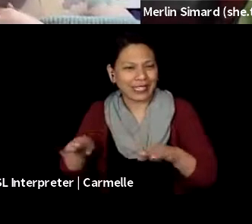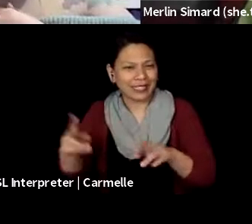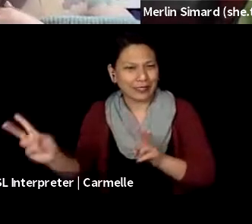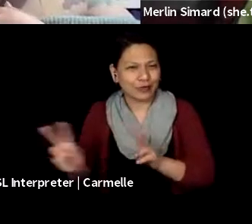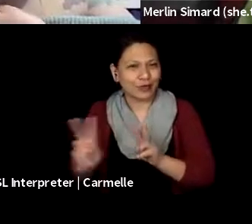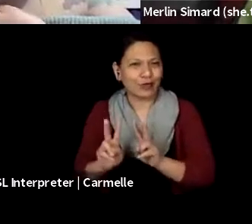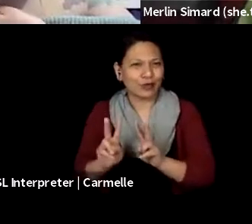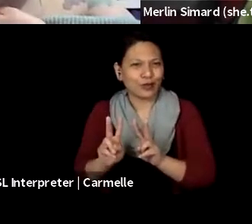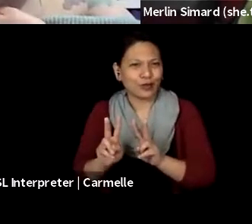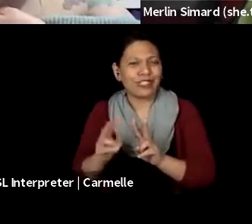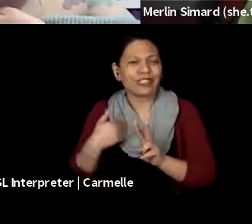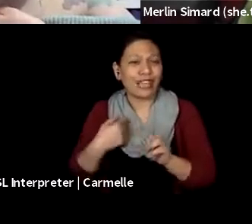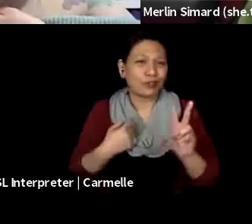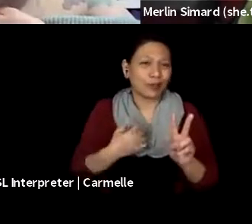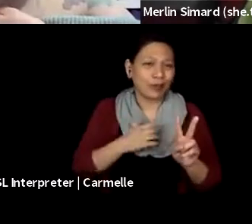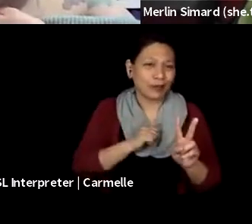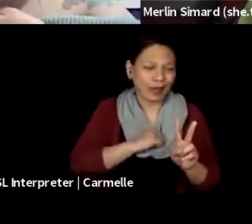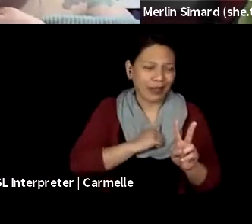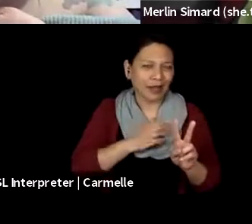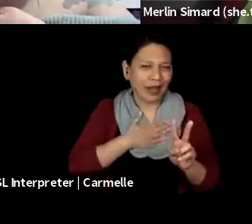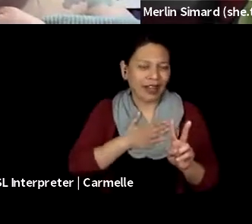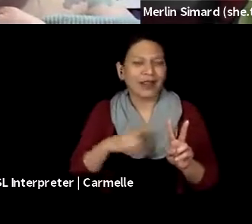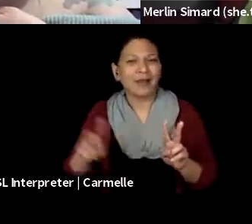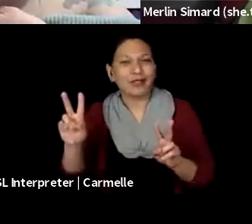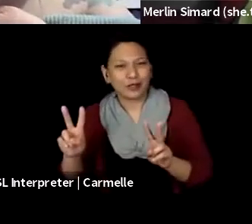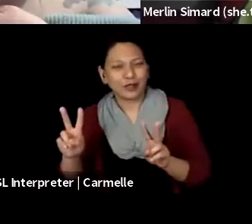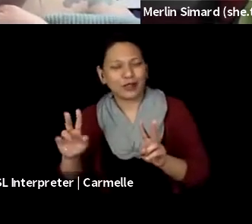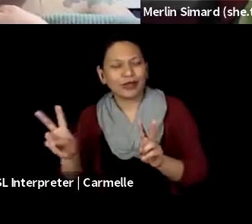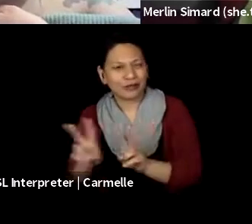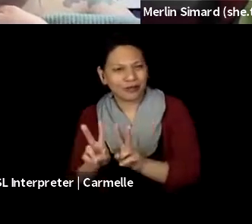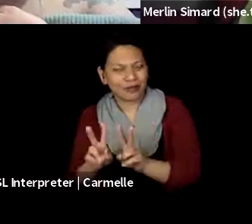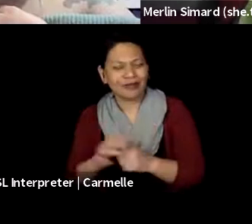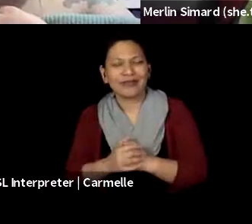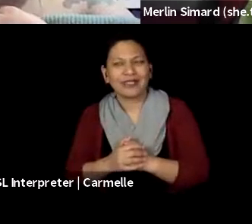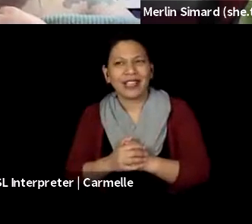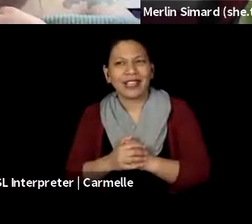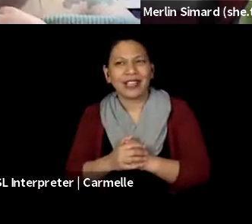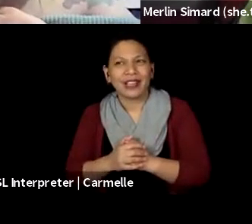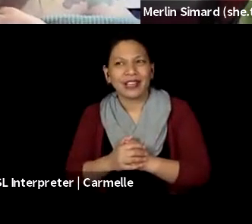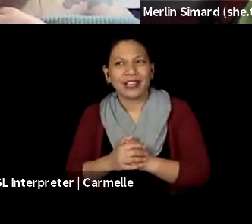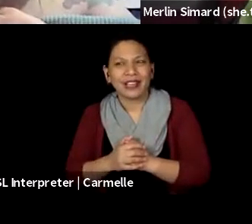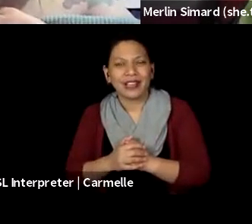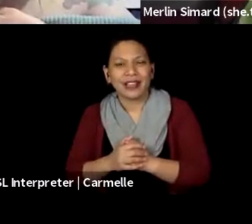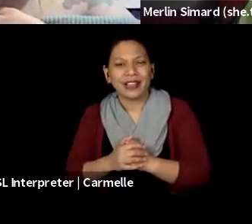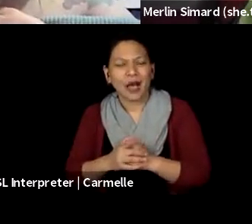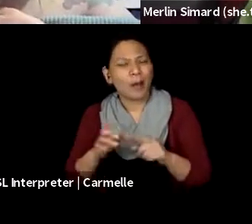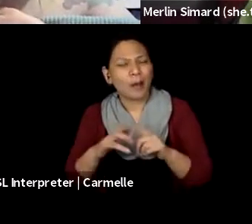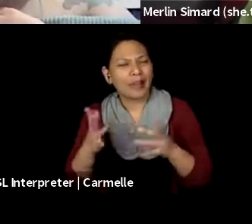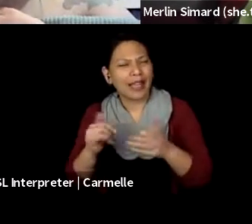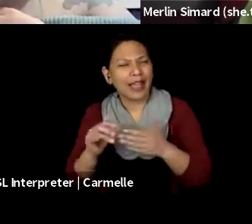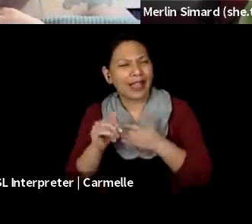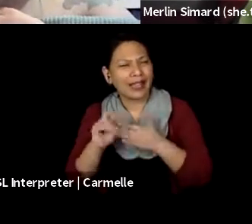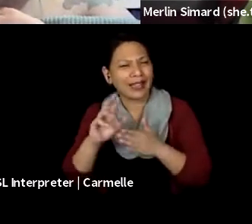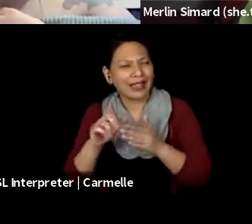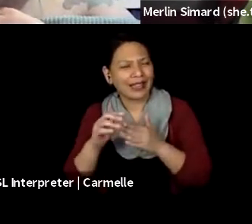so now I'm a mother of 4, but I want to maintain that, you know, that leadership role